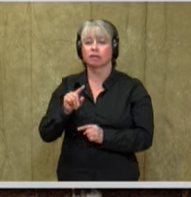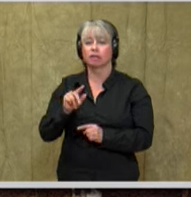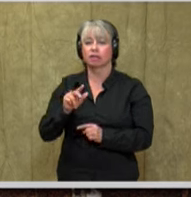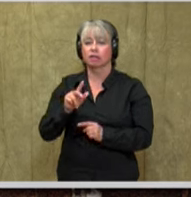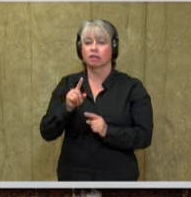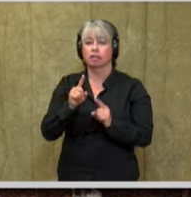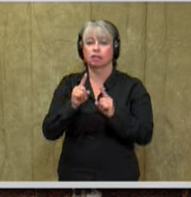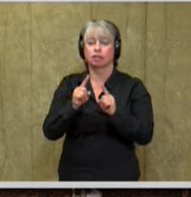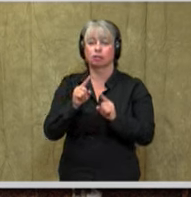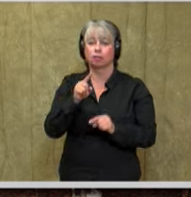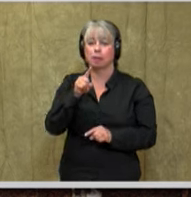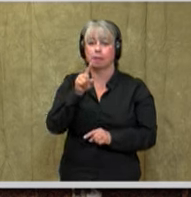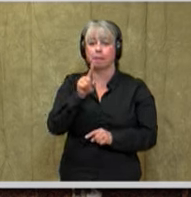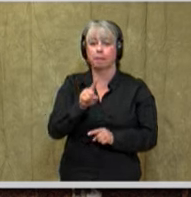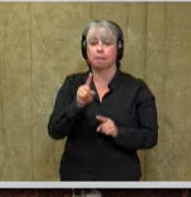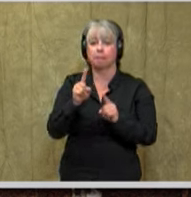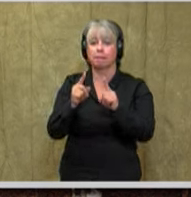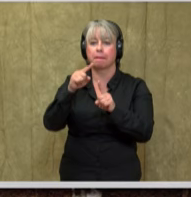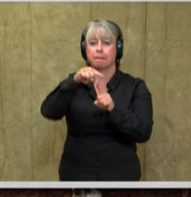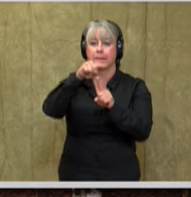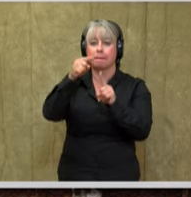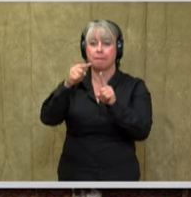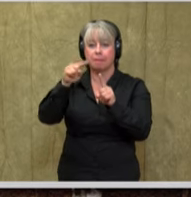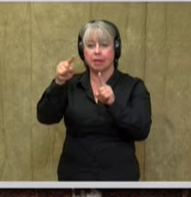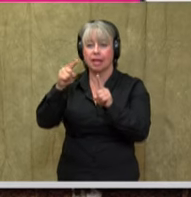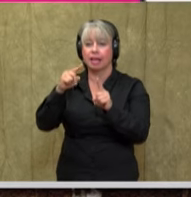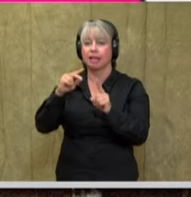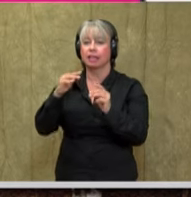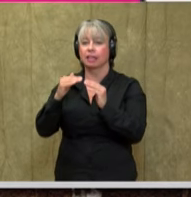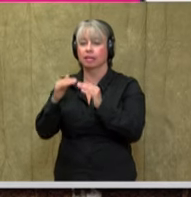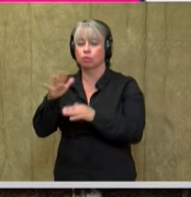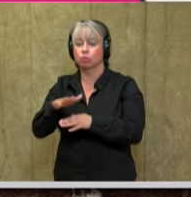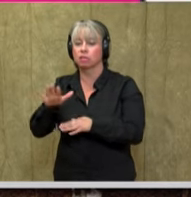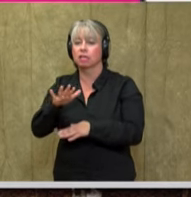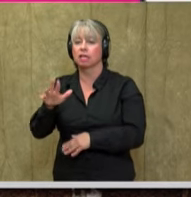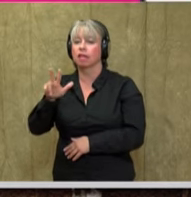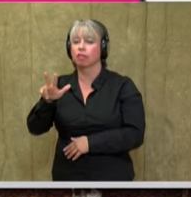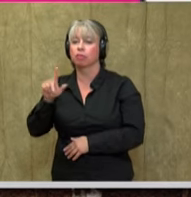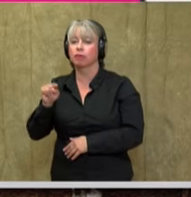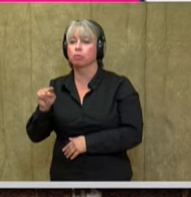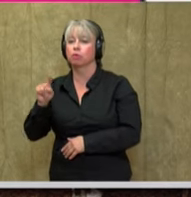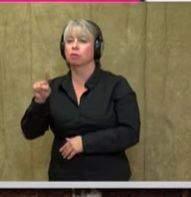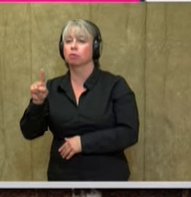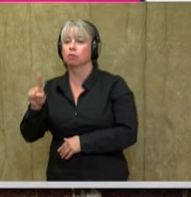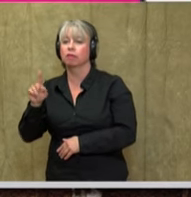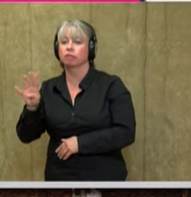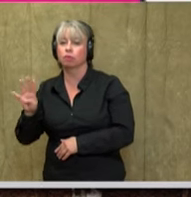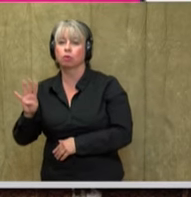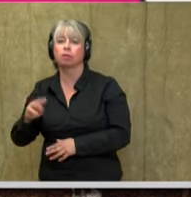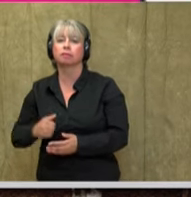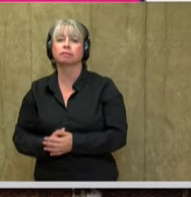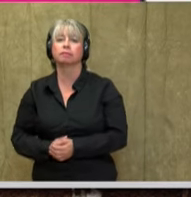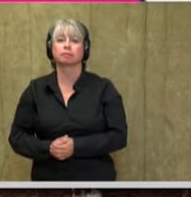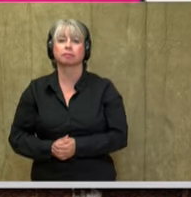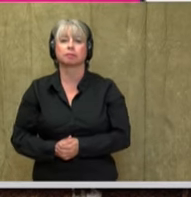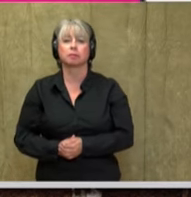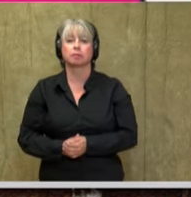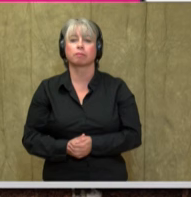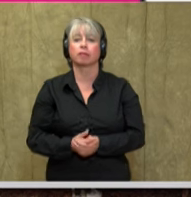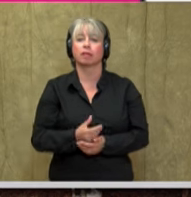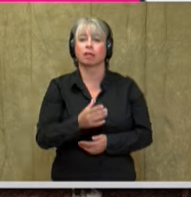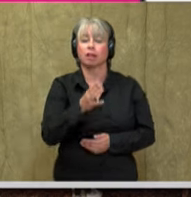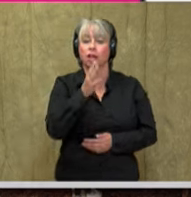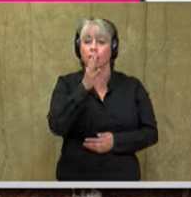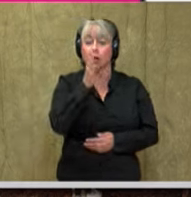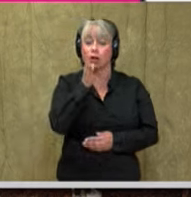and it is approximately 3.14. So let's look at an example. Mother's Day is